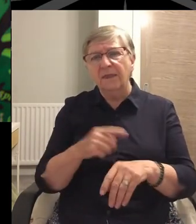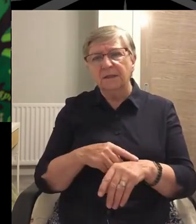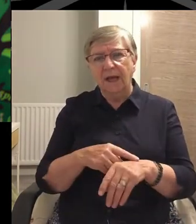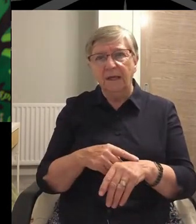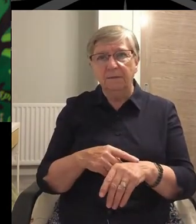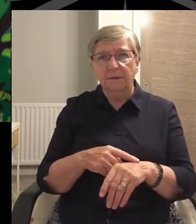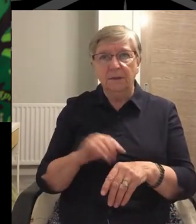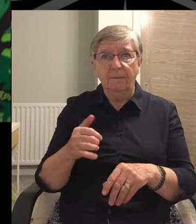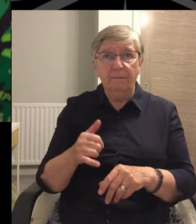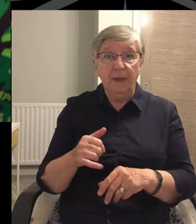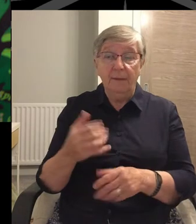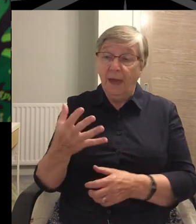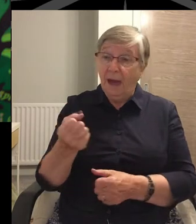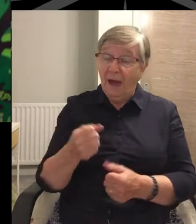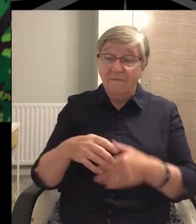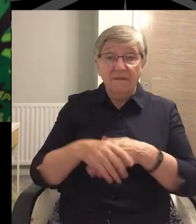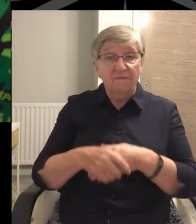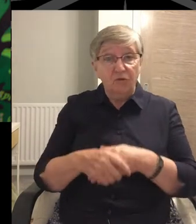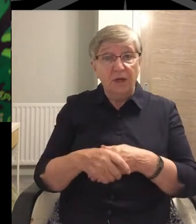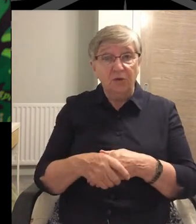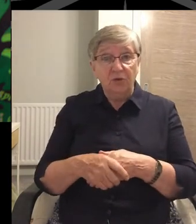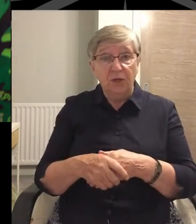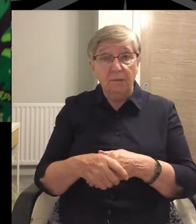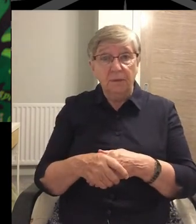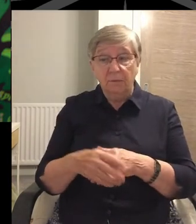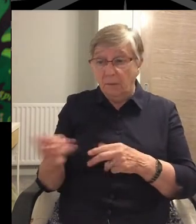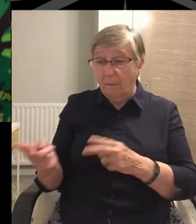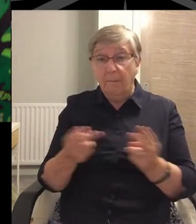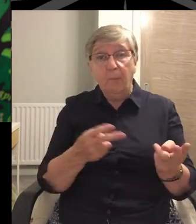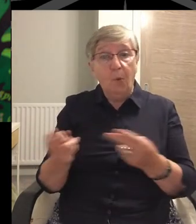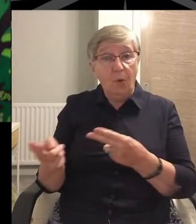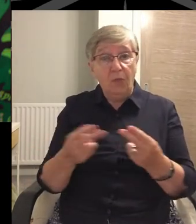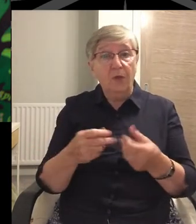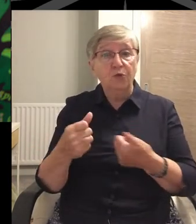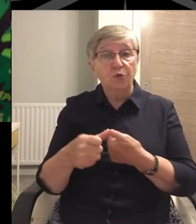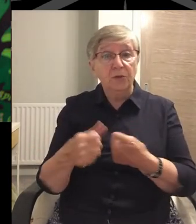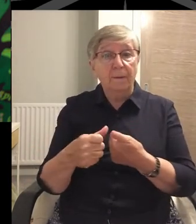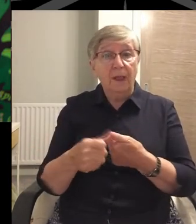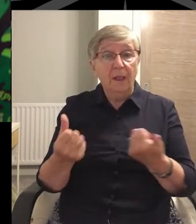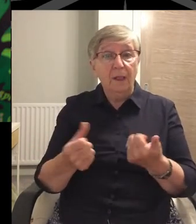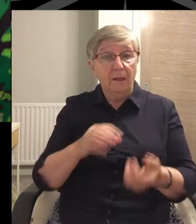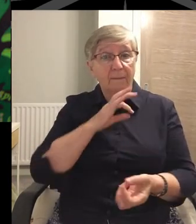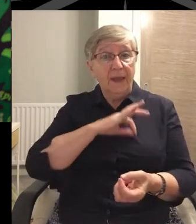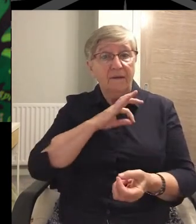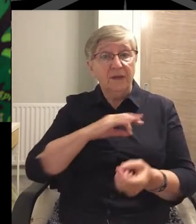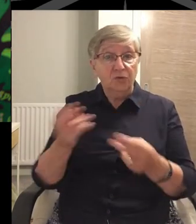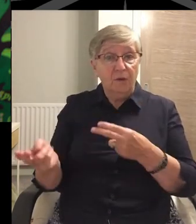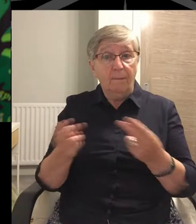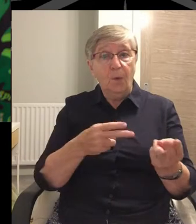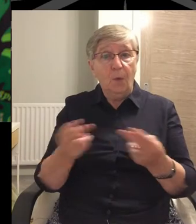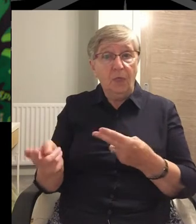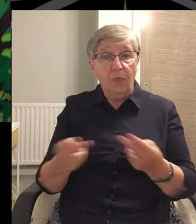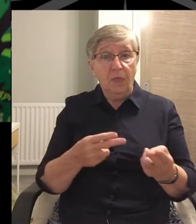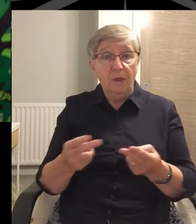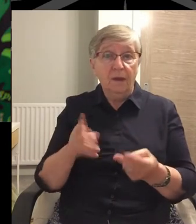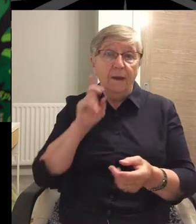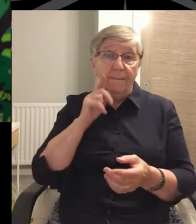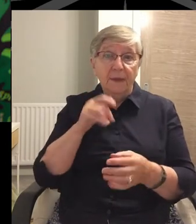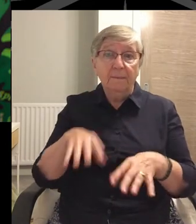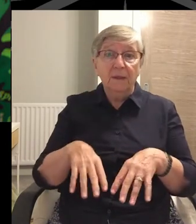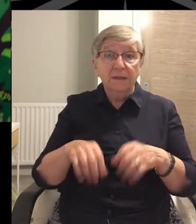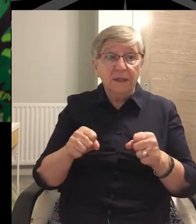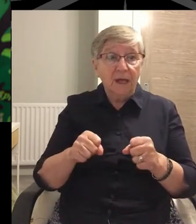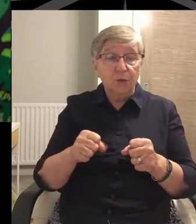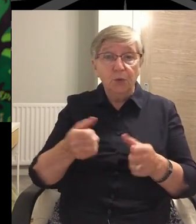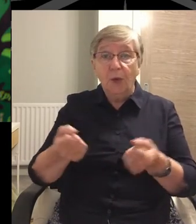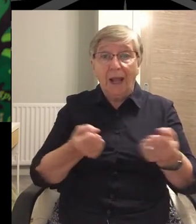And then other times we maybe strike up friendships that are mutually suitable or beneficial. Folks